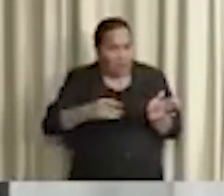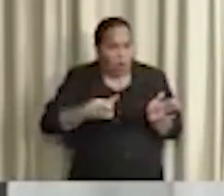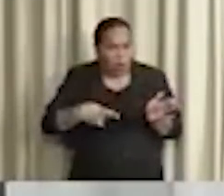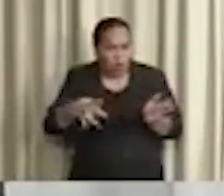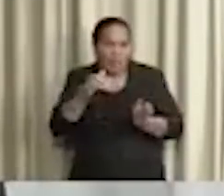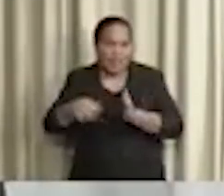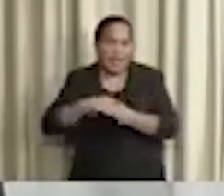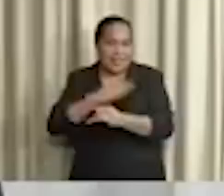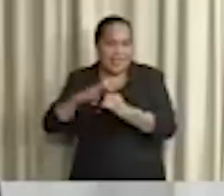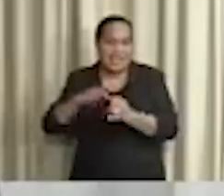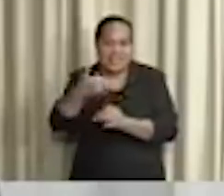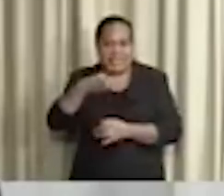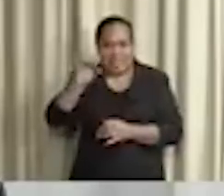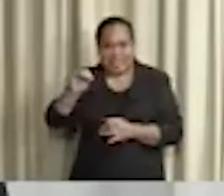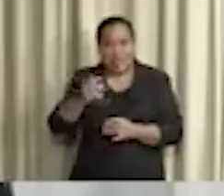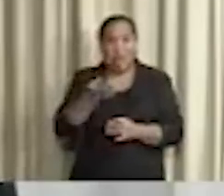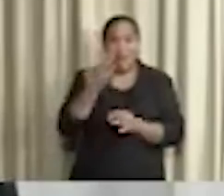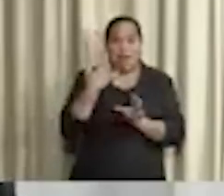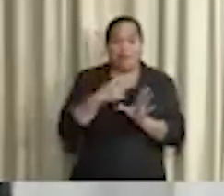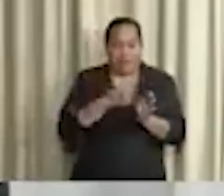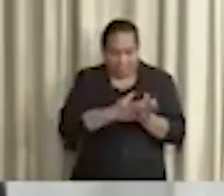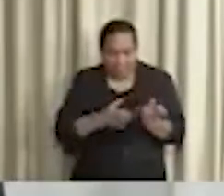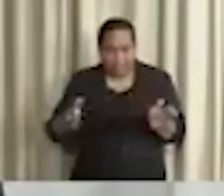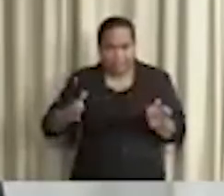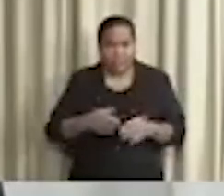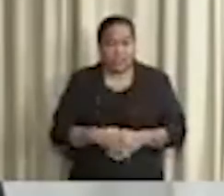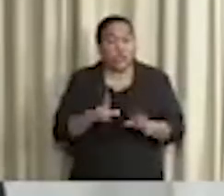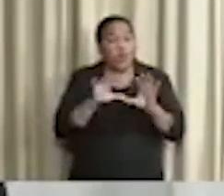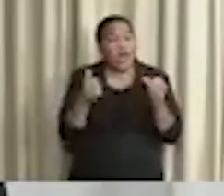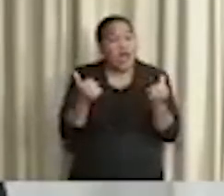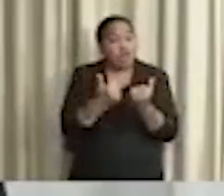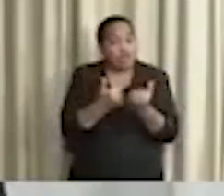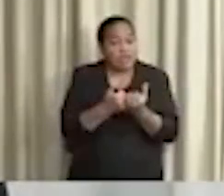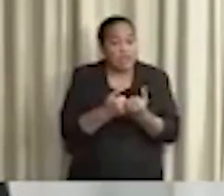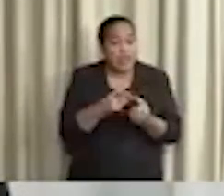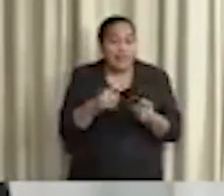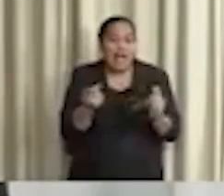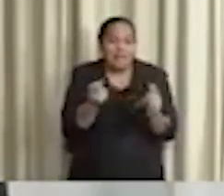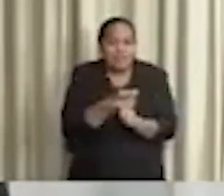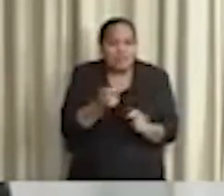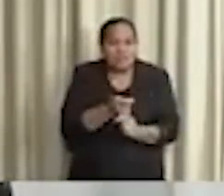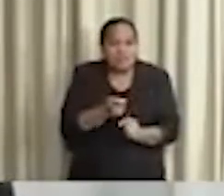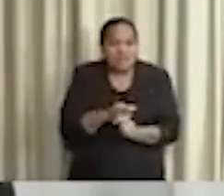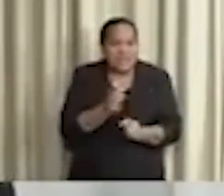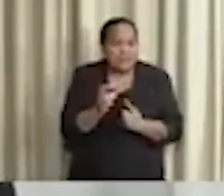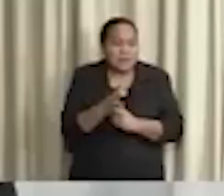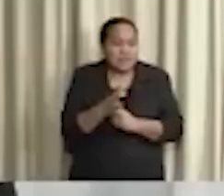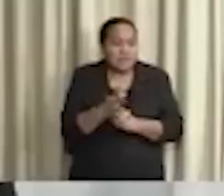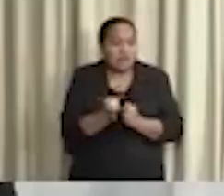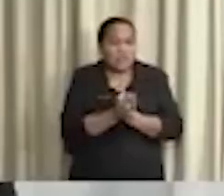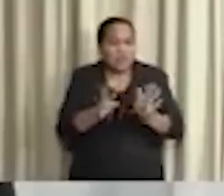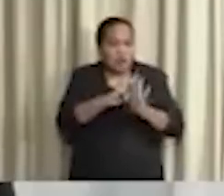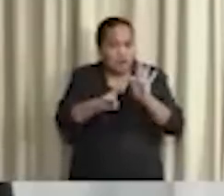nurses. Cabinet also agreed the necessary amendments to the Civil Service General Regulations